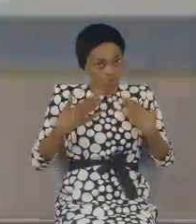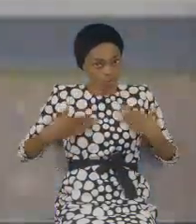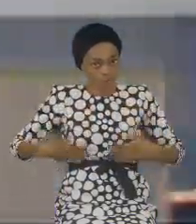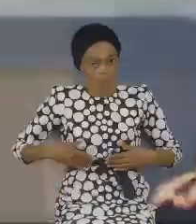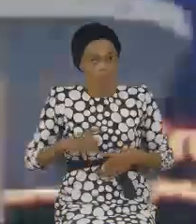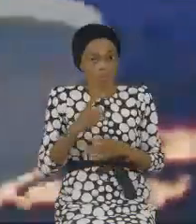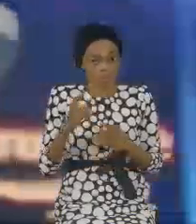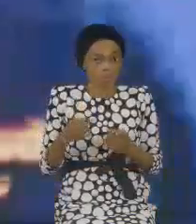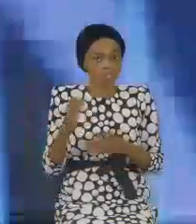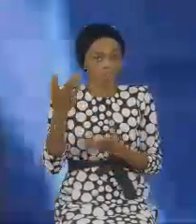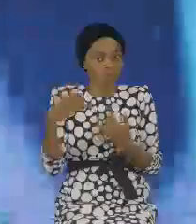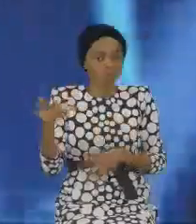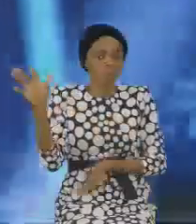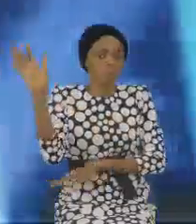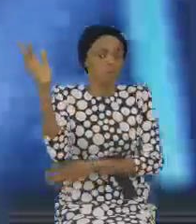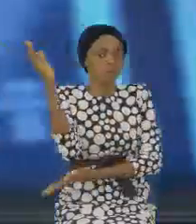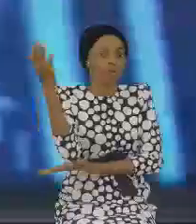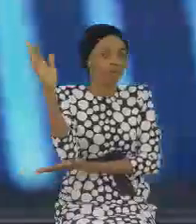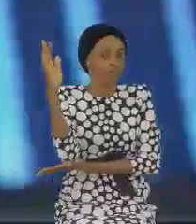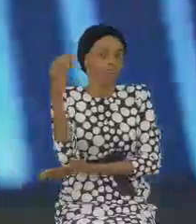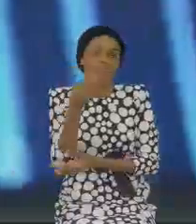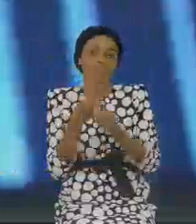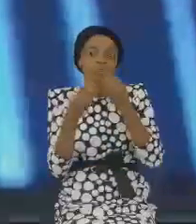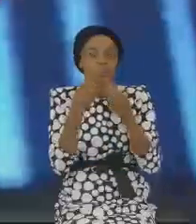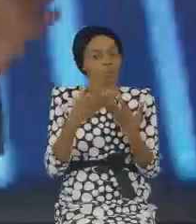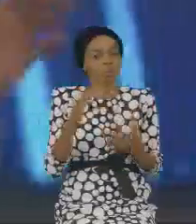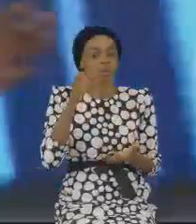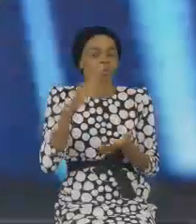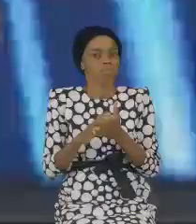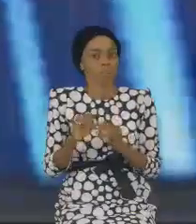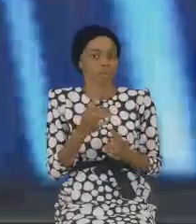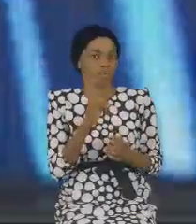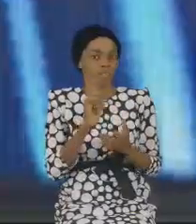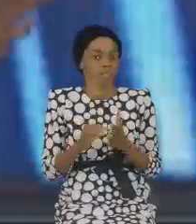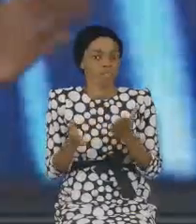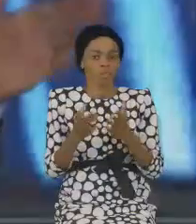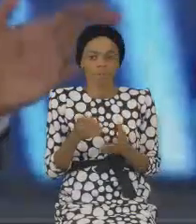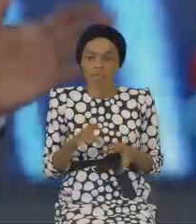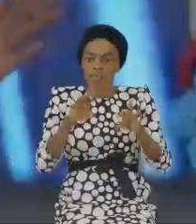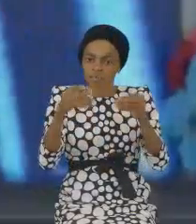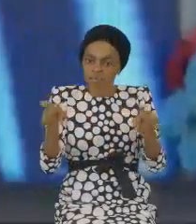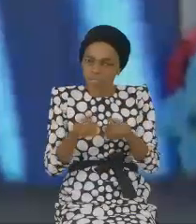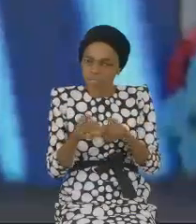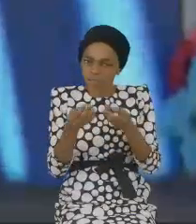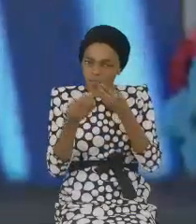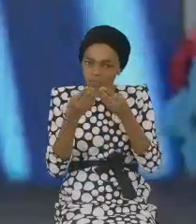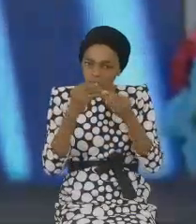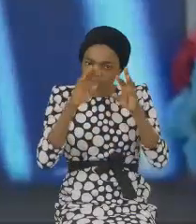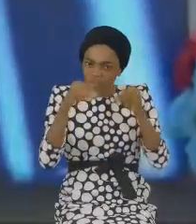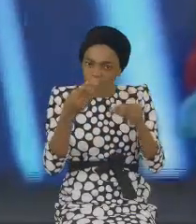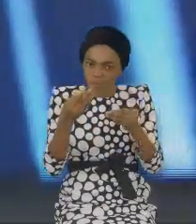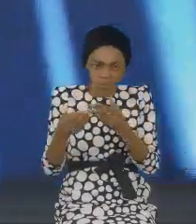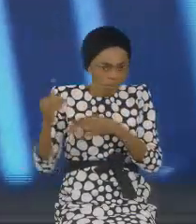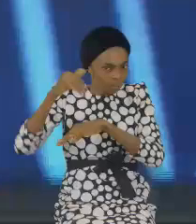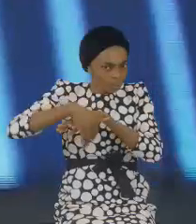breakfast? Fast, and you know your wife or whoever is serving you serves that same food she served last night,